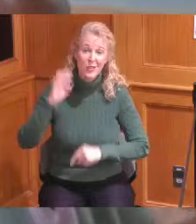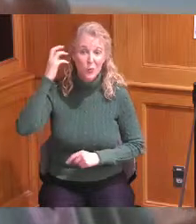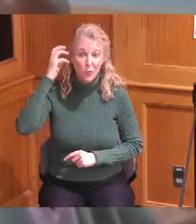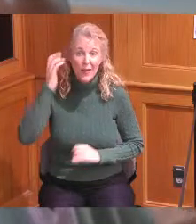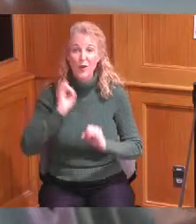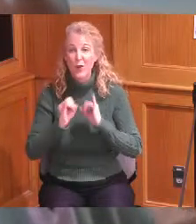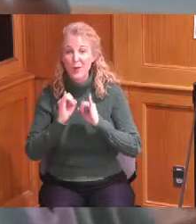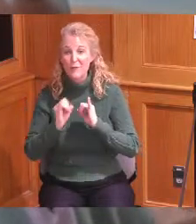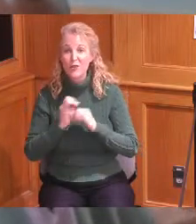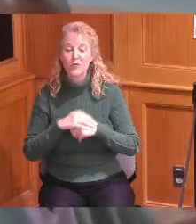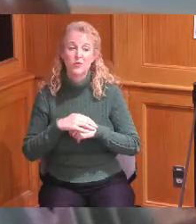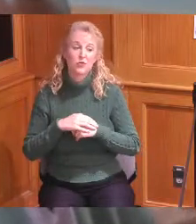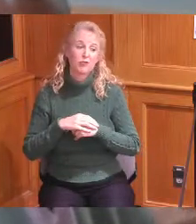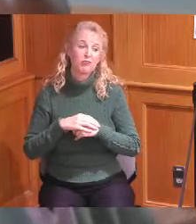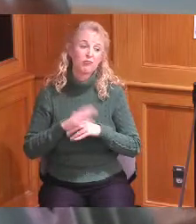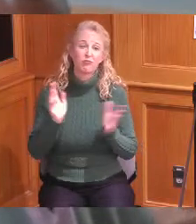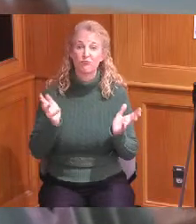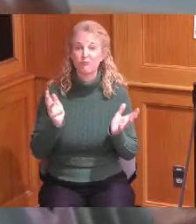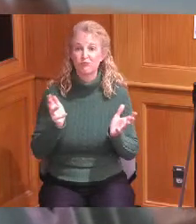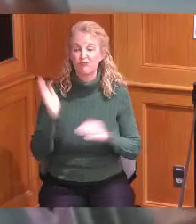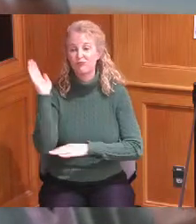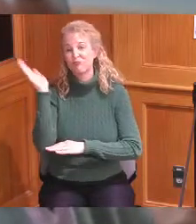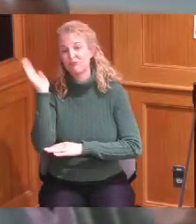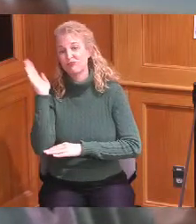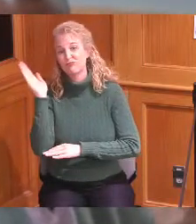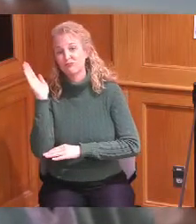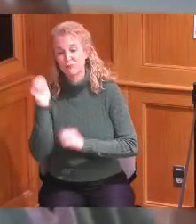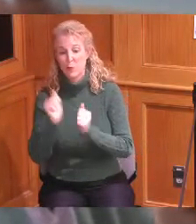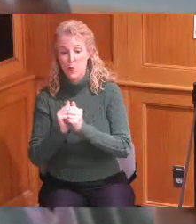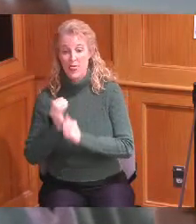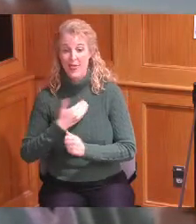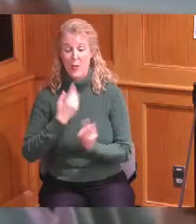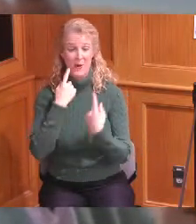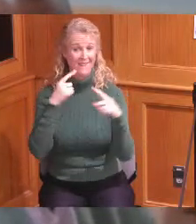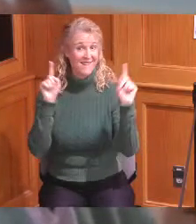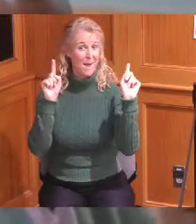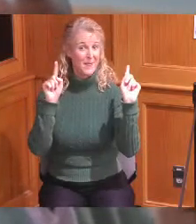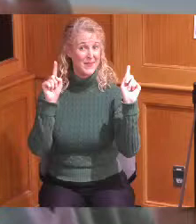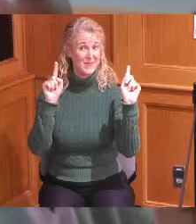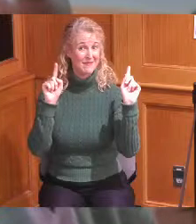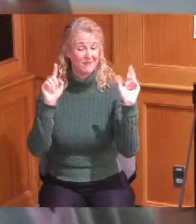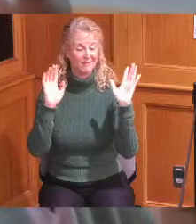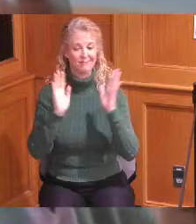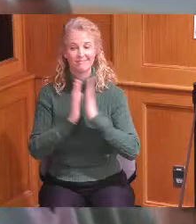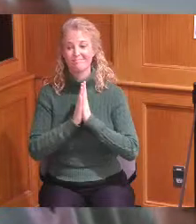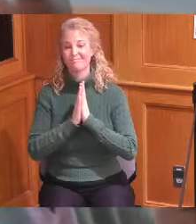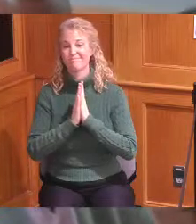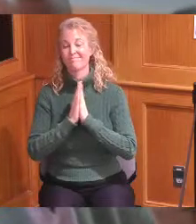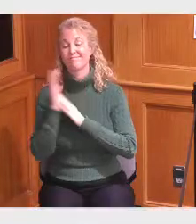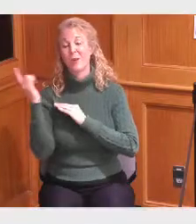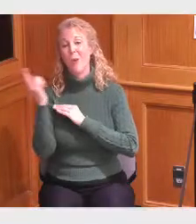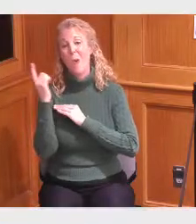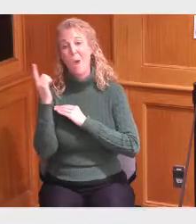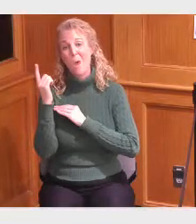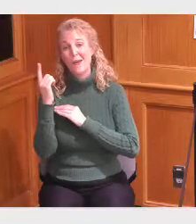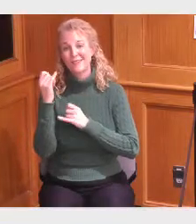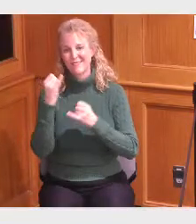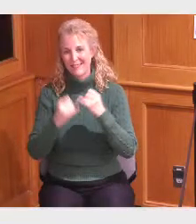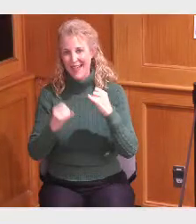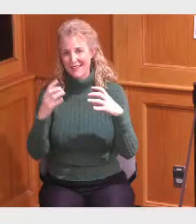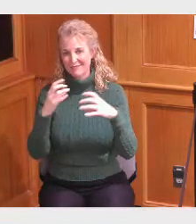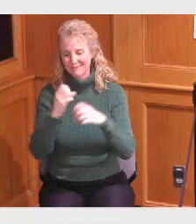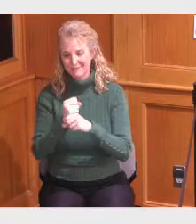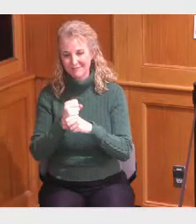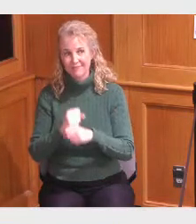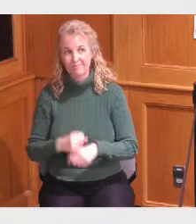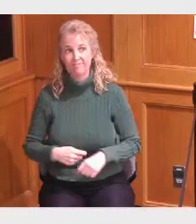now, lead discussions and talks in the community about our accomplishments. And I always leave them with this one thought,